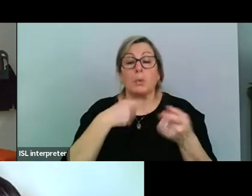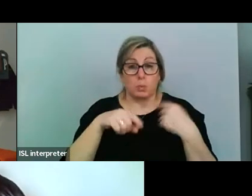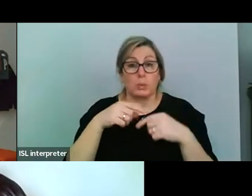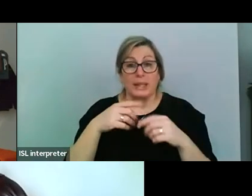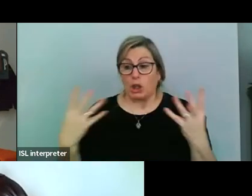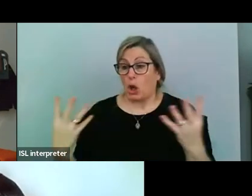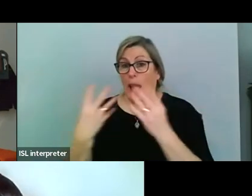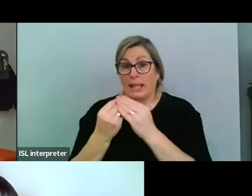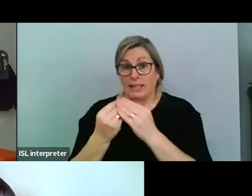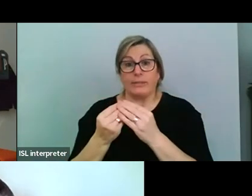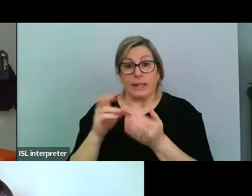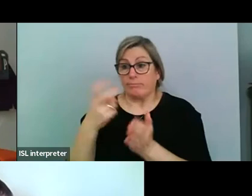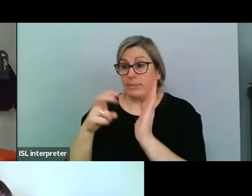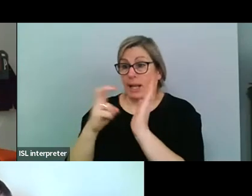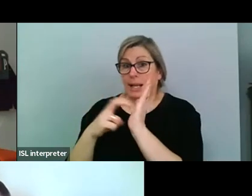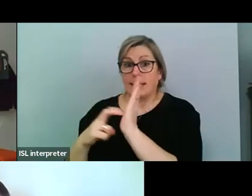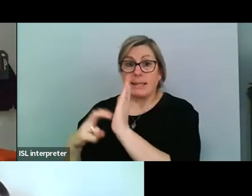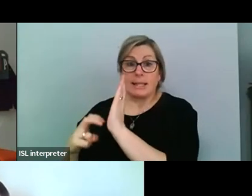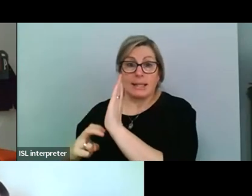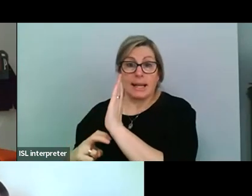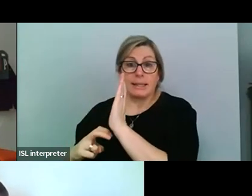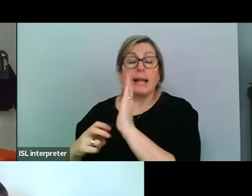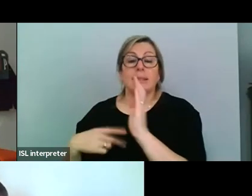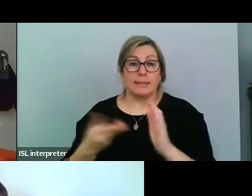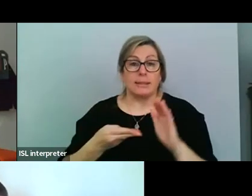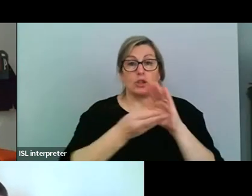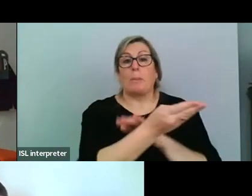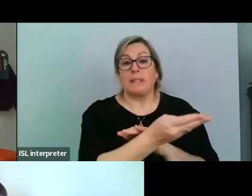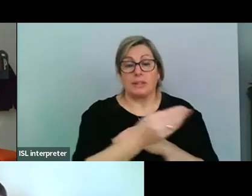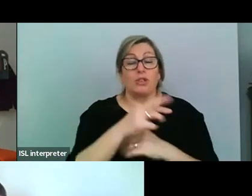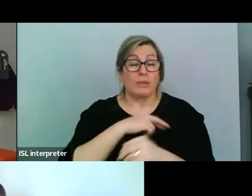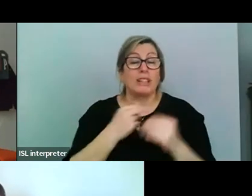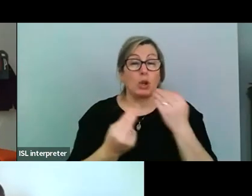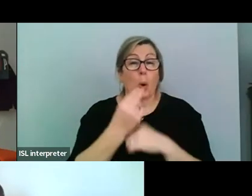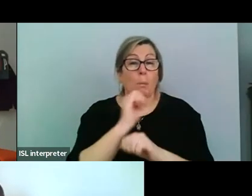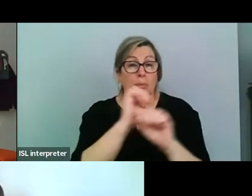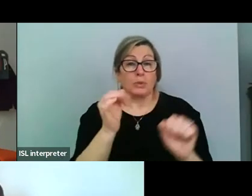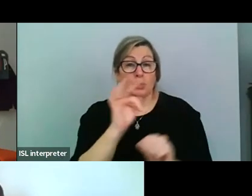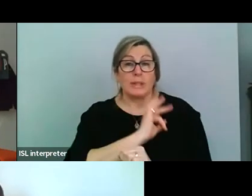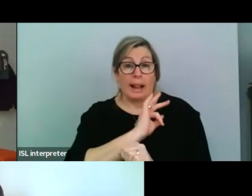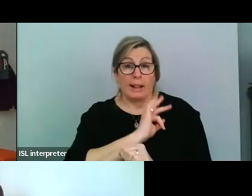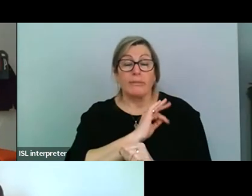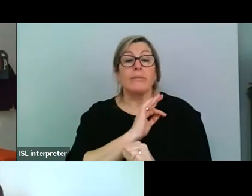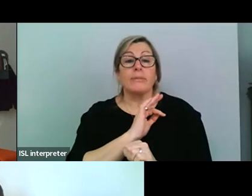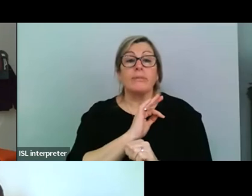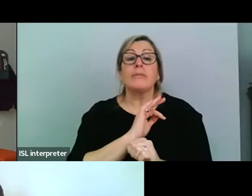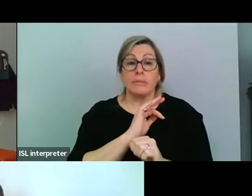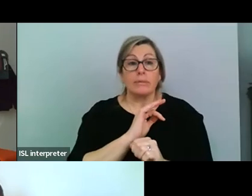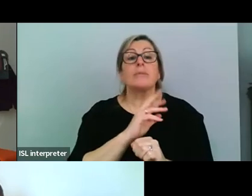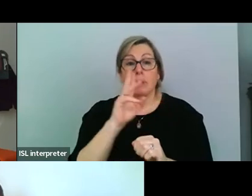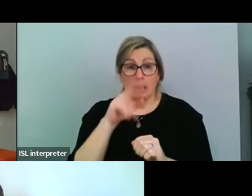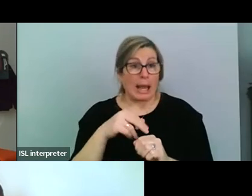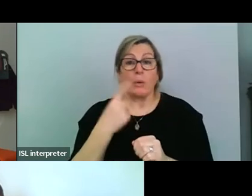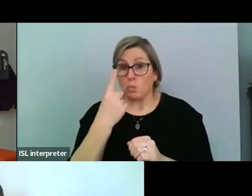to the public consultation. So it really is up to yourself whether you have multiple signatories